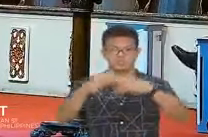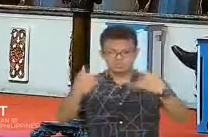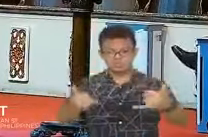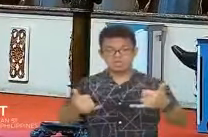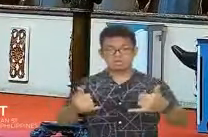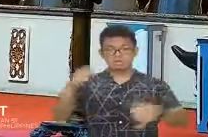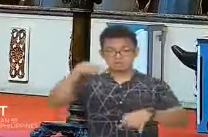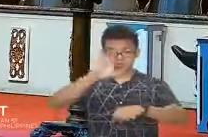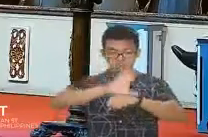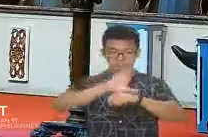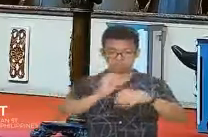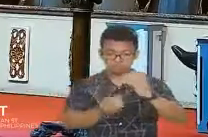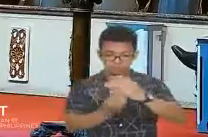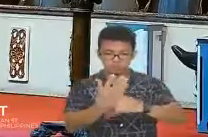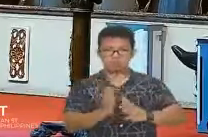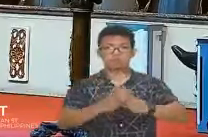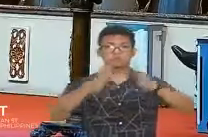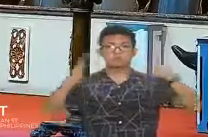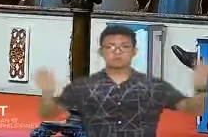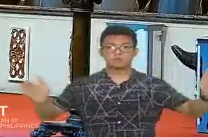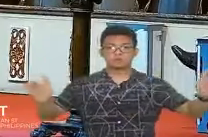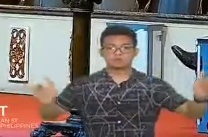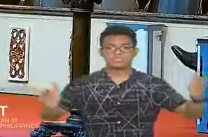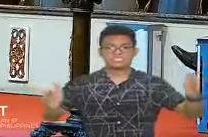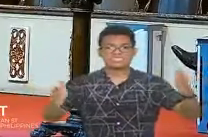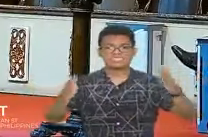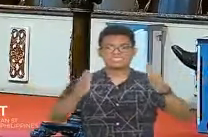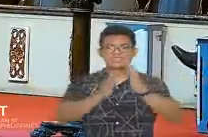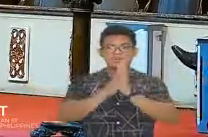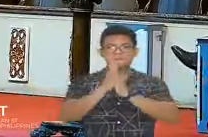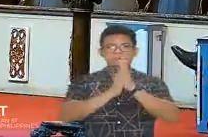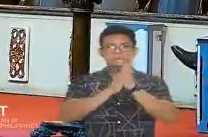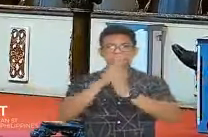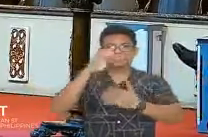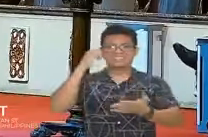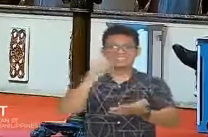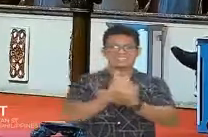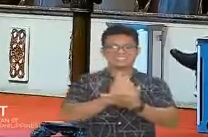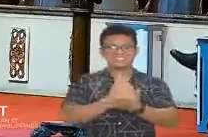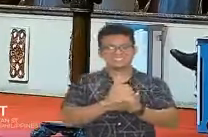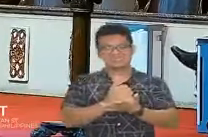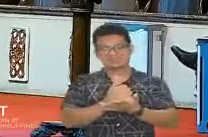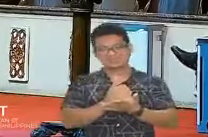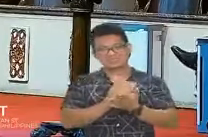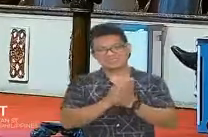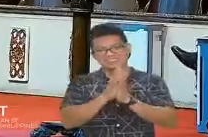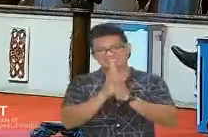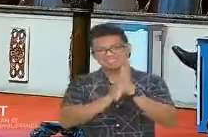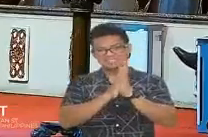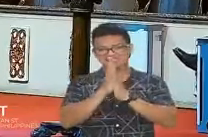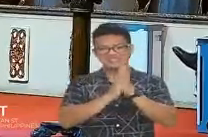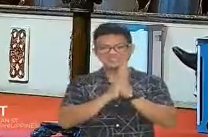Mauna ni mga tao. Tao ba ta? Amen.